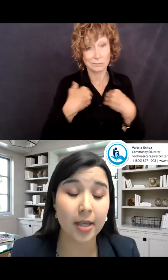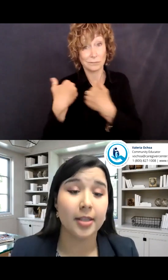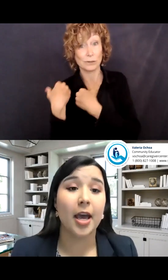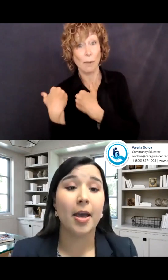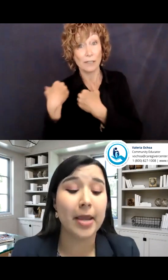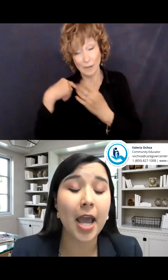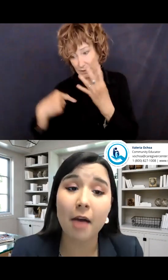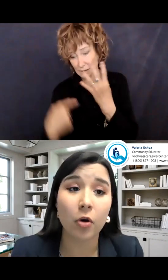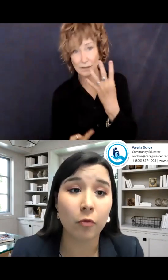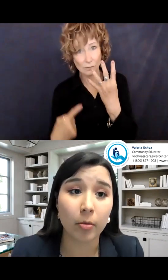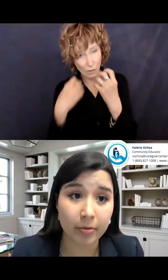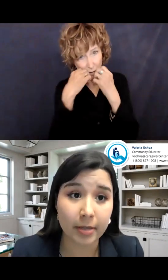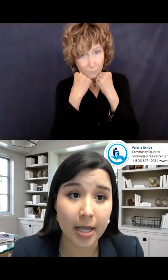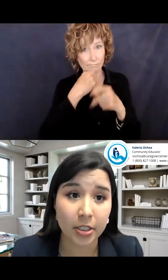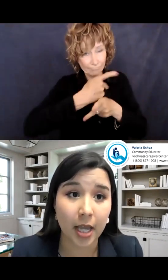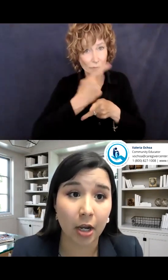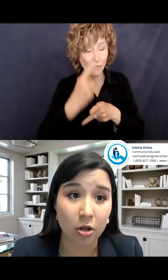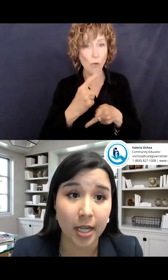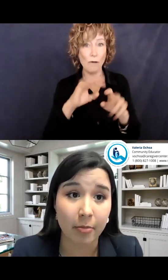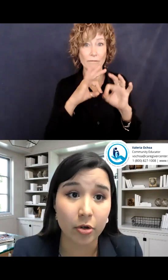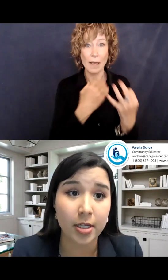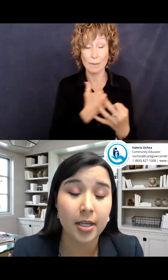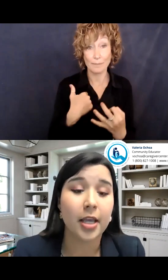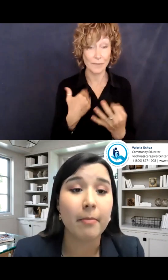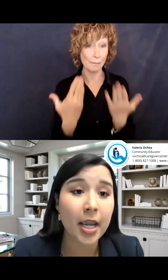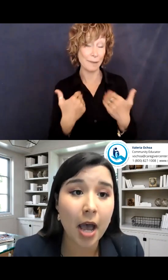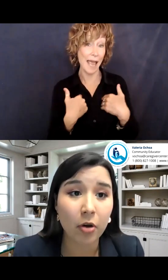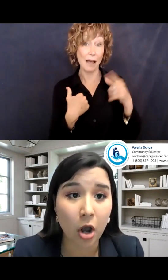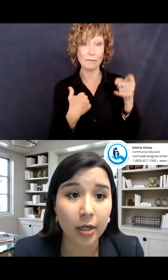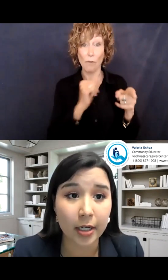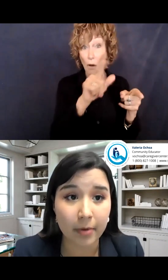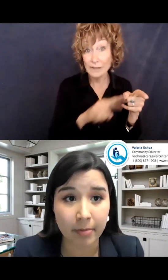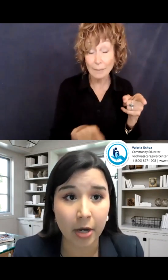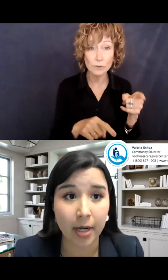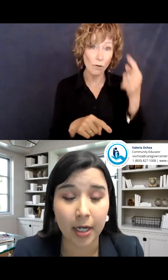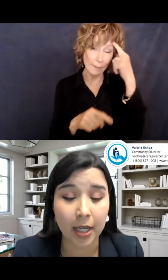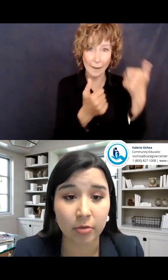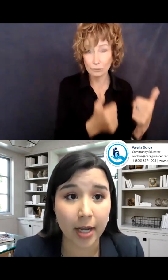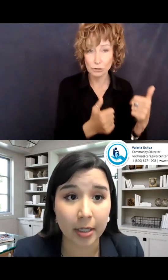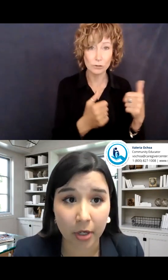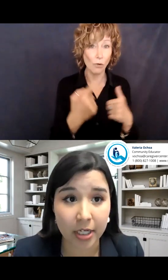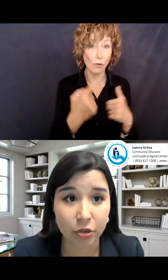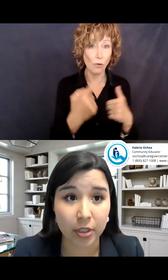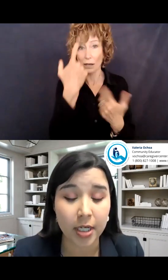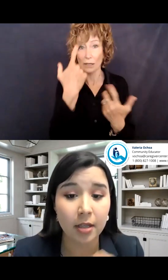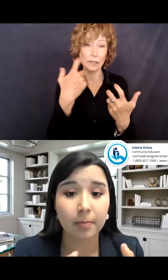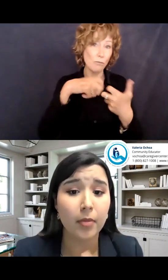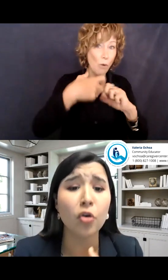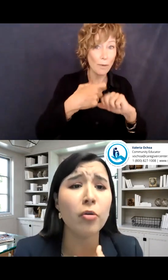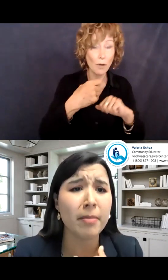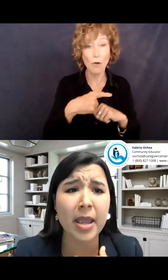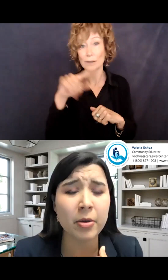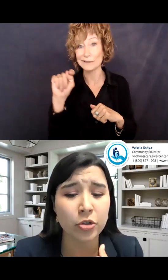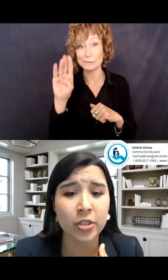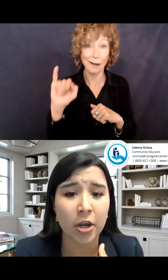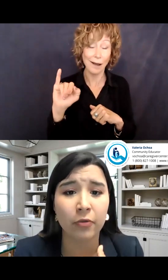one that may have a form of dementia like Alzheimer's, that may have a cognitive impairment like traumatic brain injury,